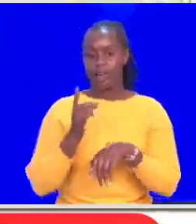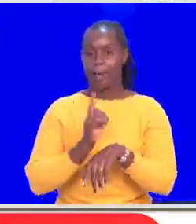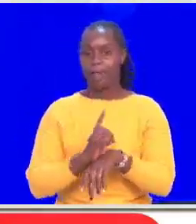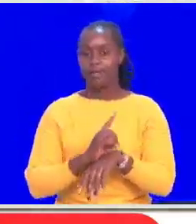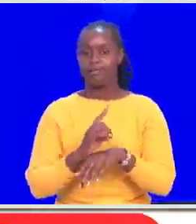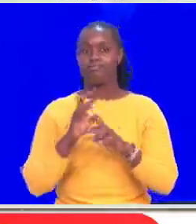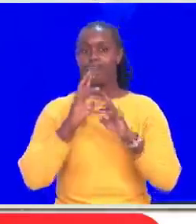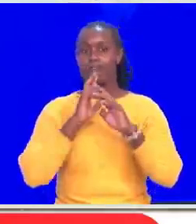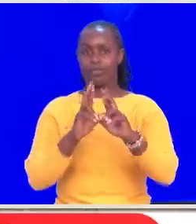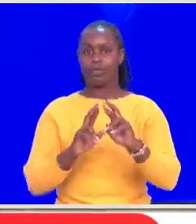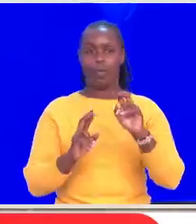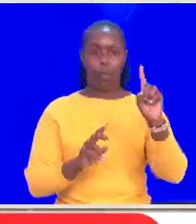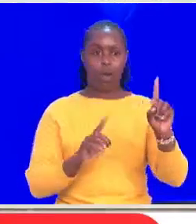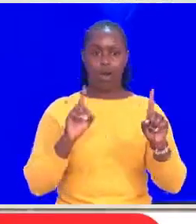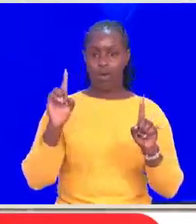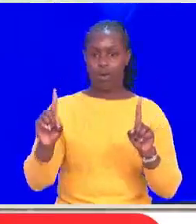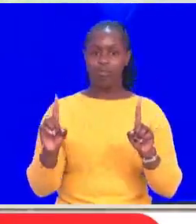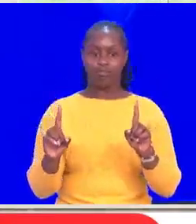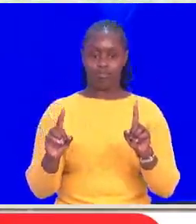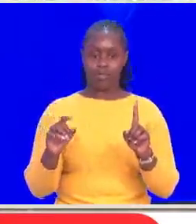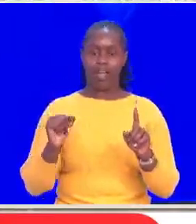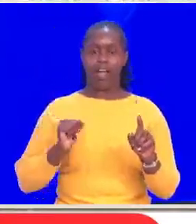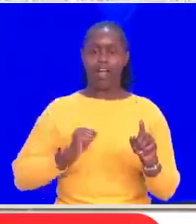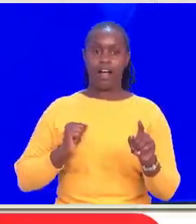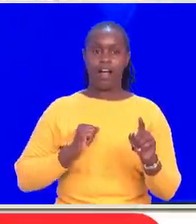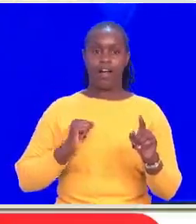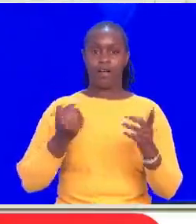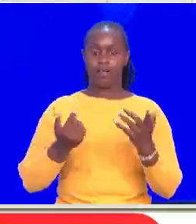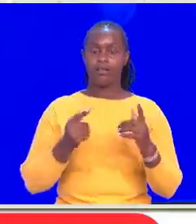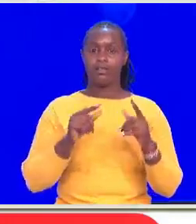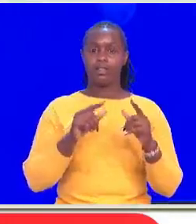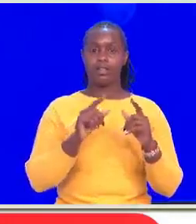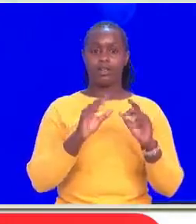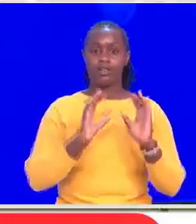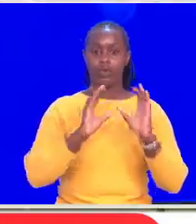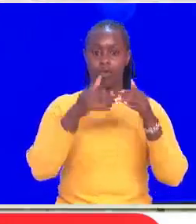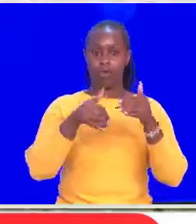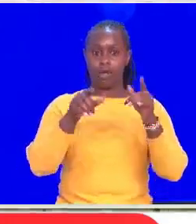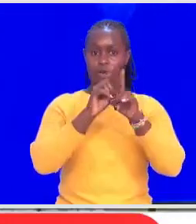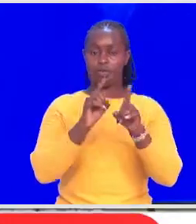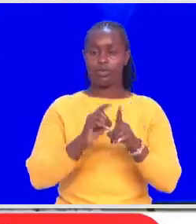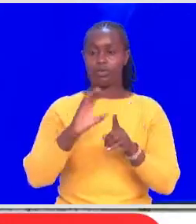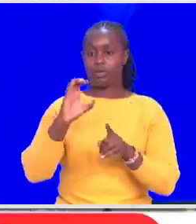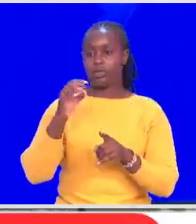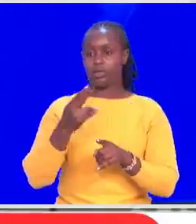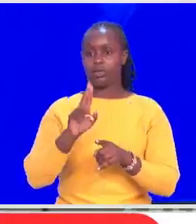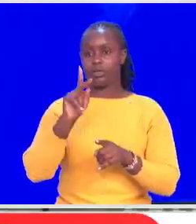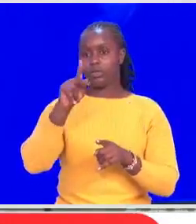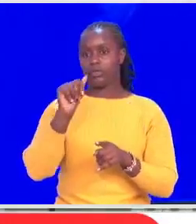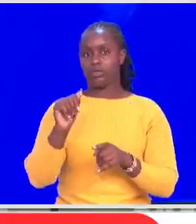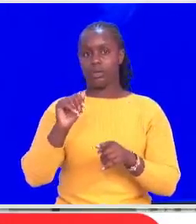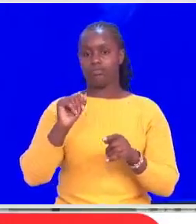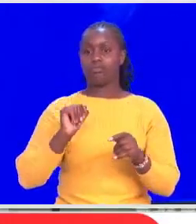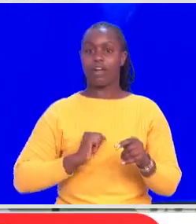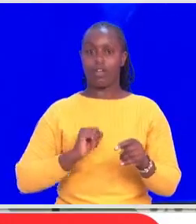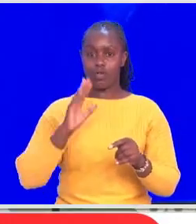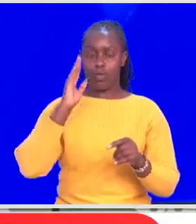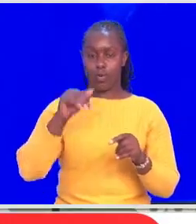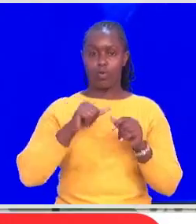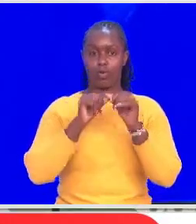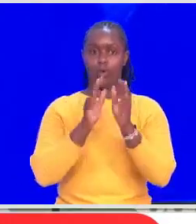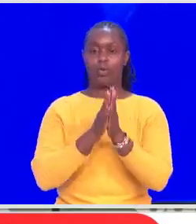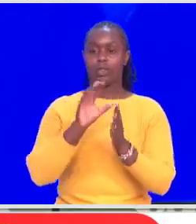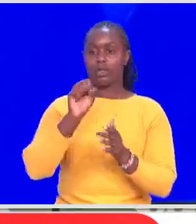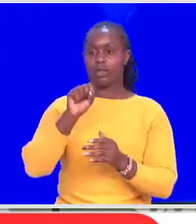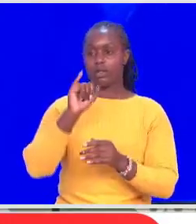a 1-1 draw. Now in the girls' category, last edition's finalists Chuka Starlets will compete against Siomunyu Secondary